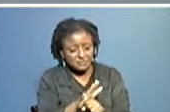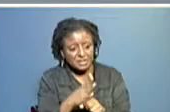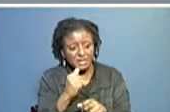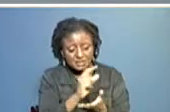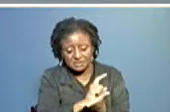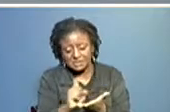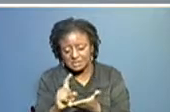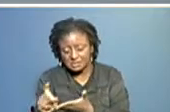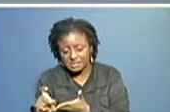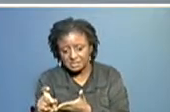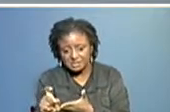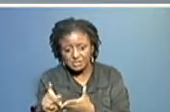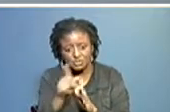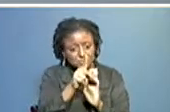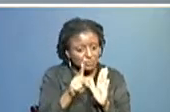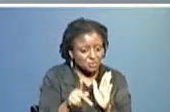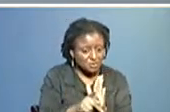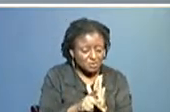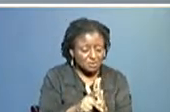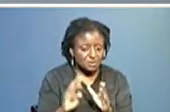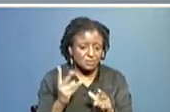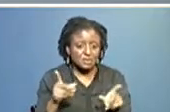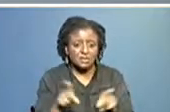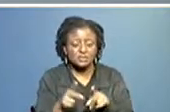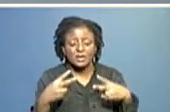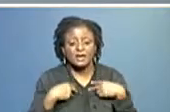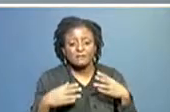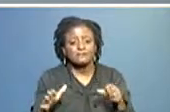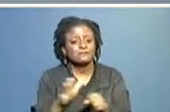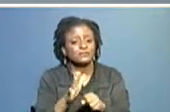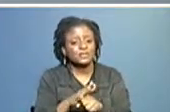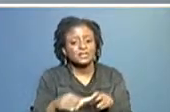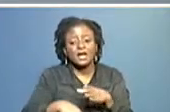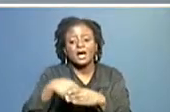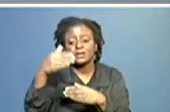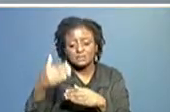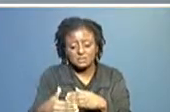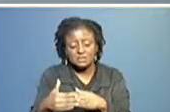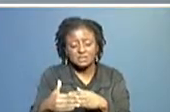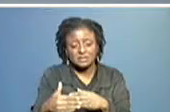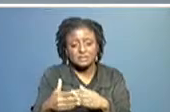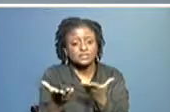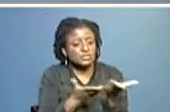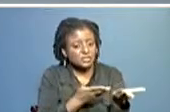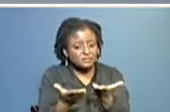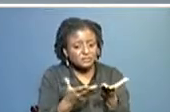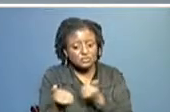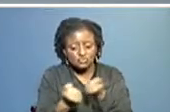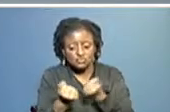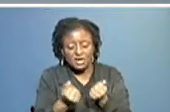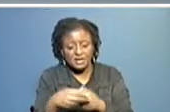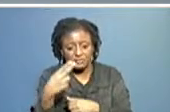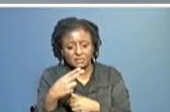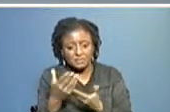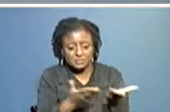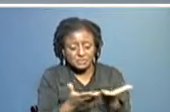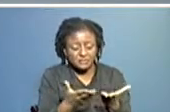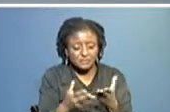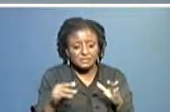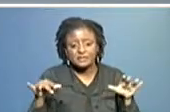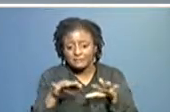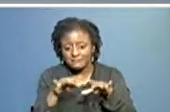protocol. We are also having full outdoor services, drive-up services. We're having virtual service. And so